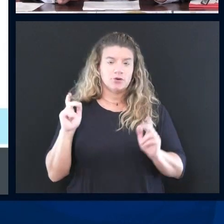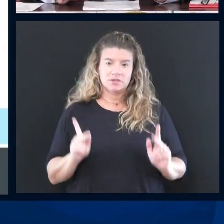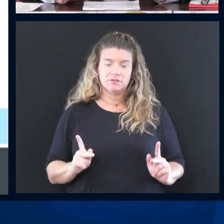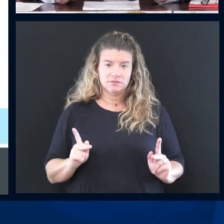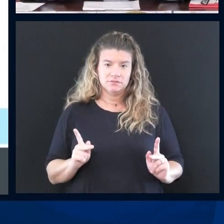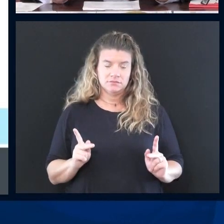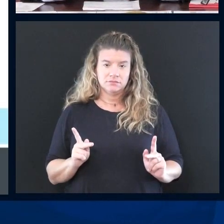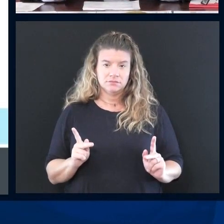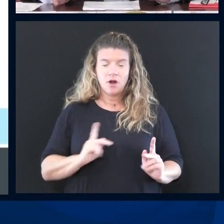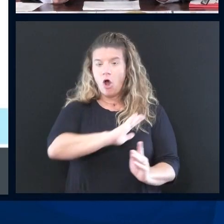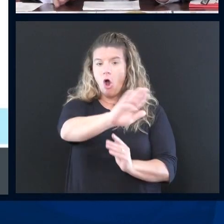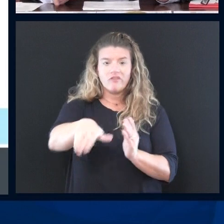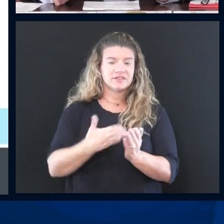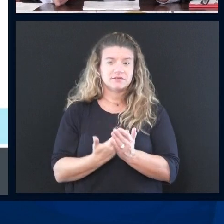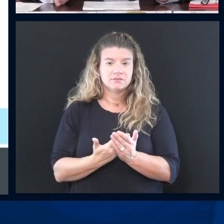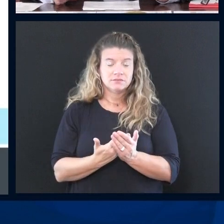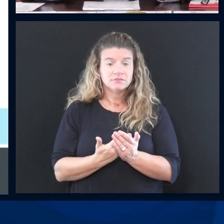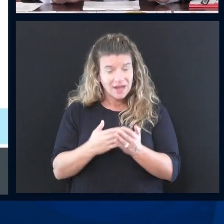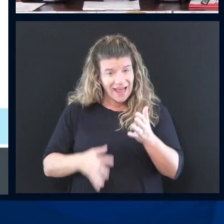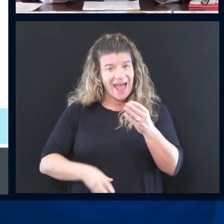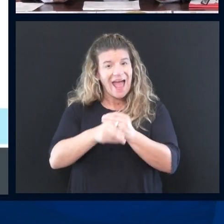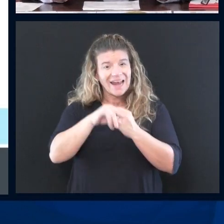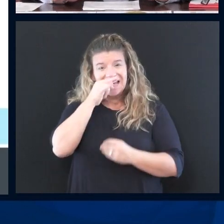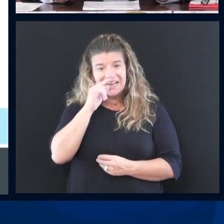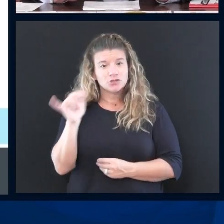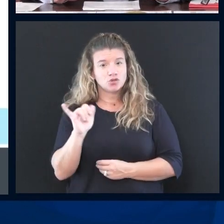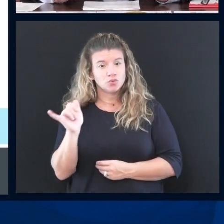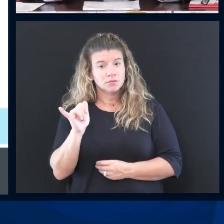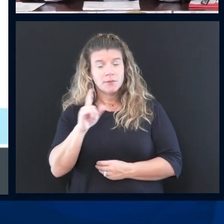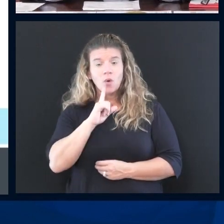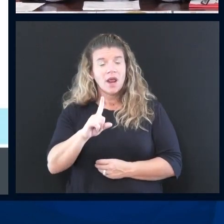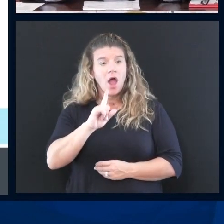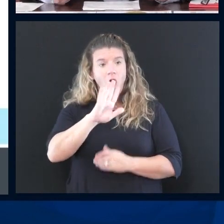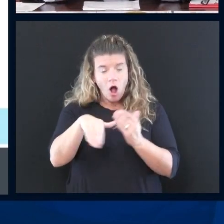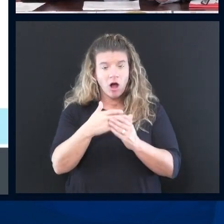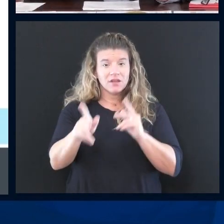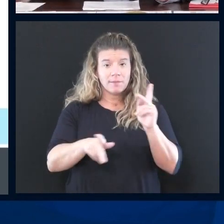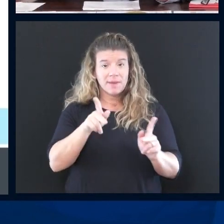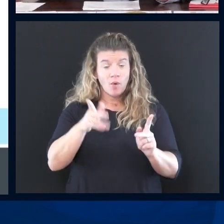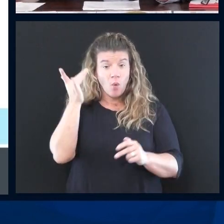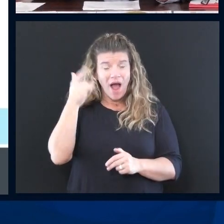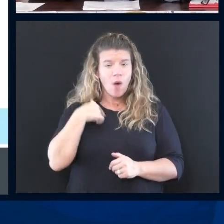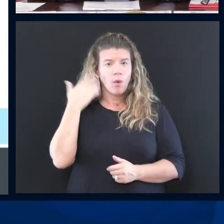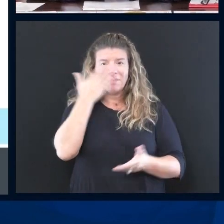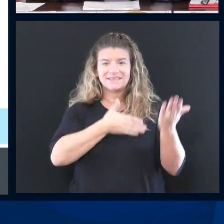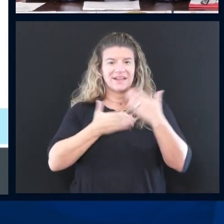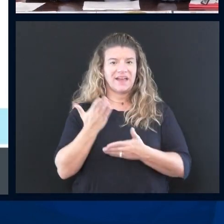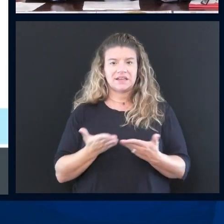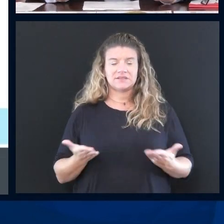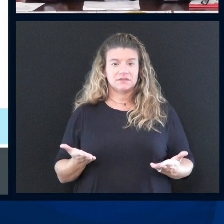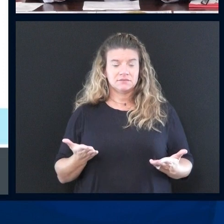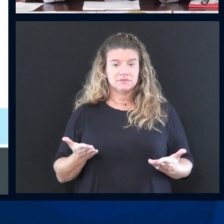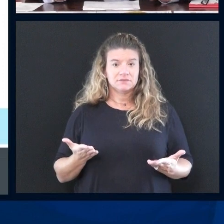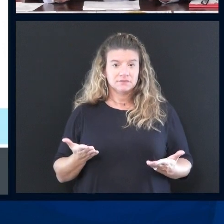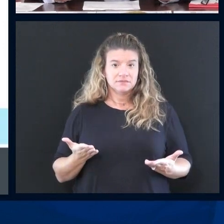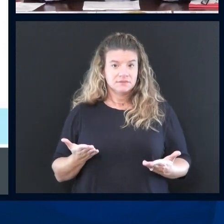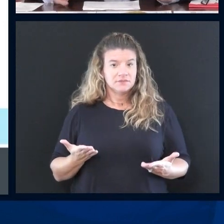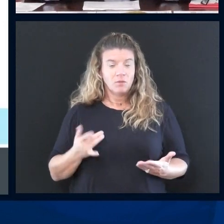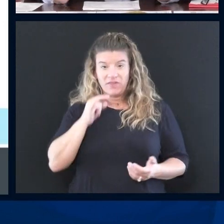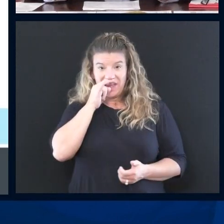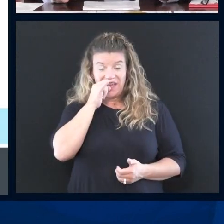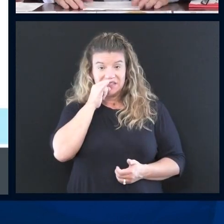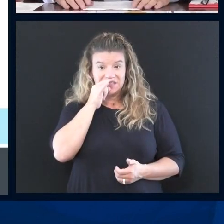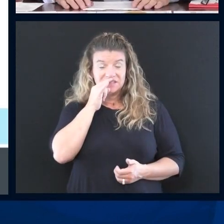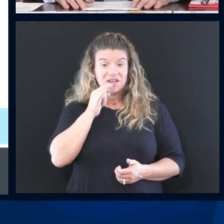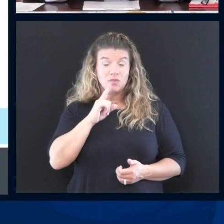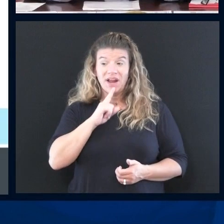everybody, especially our kids, but anybody and everybody, because we're missing stuff with our kids. I mean, that's